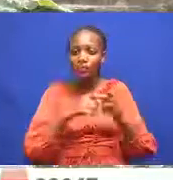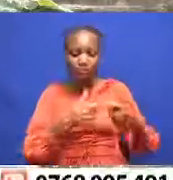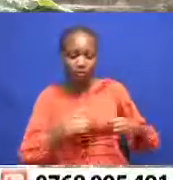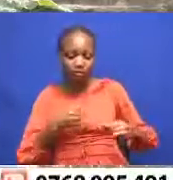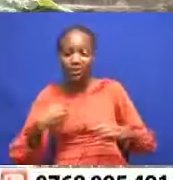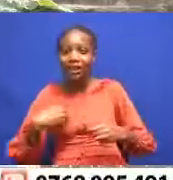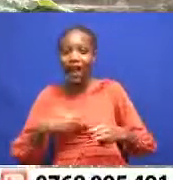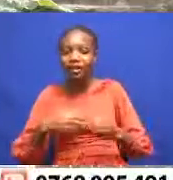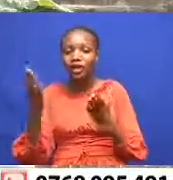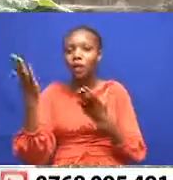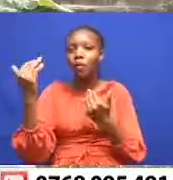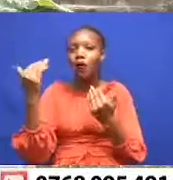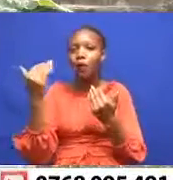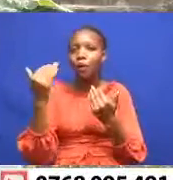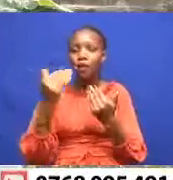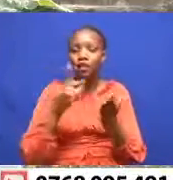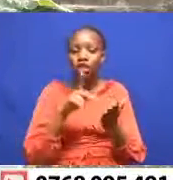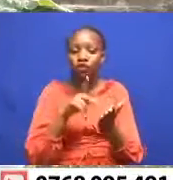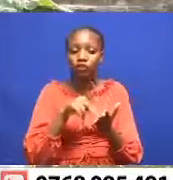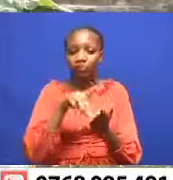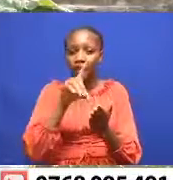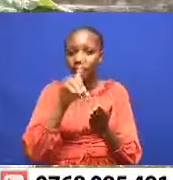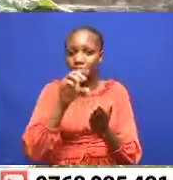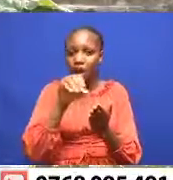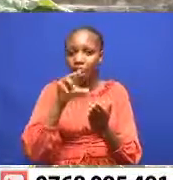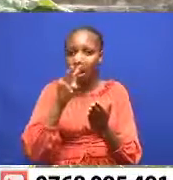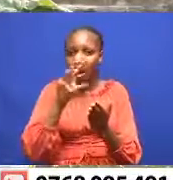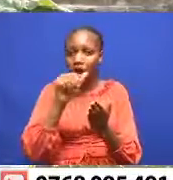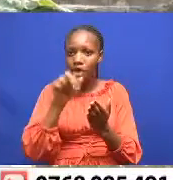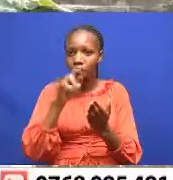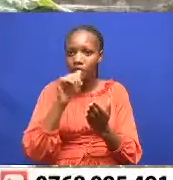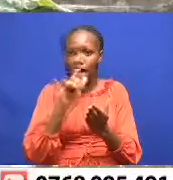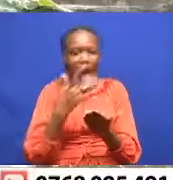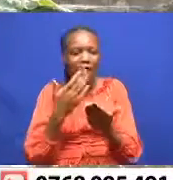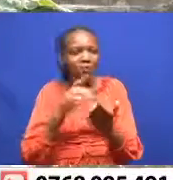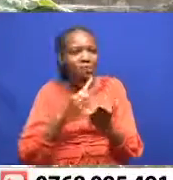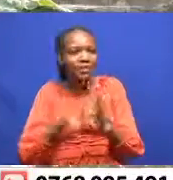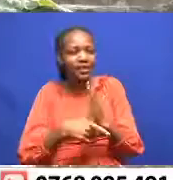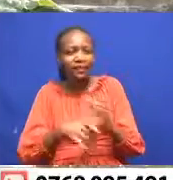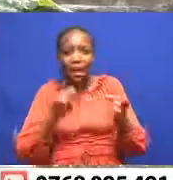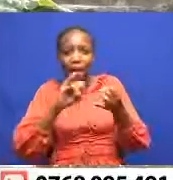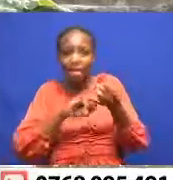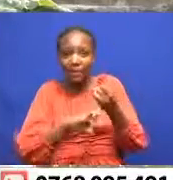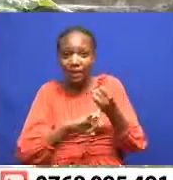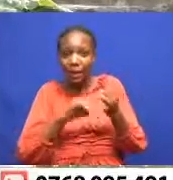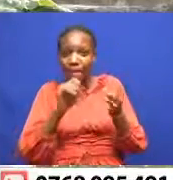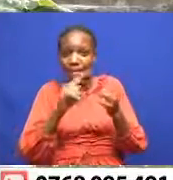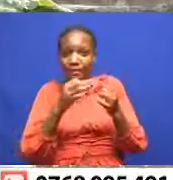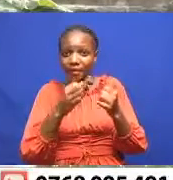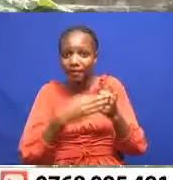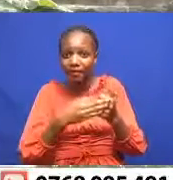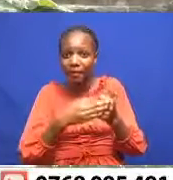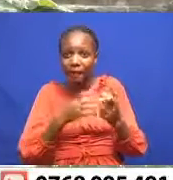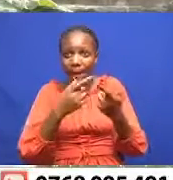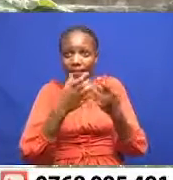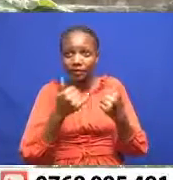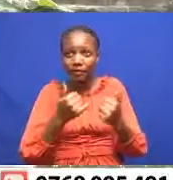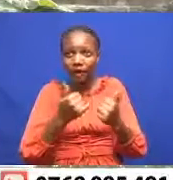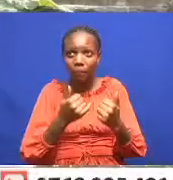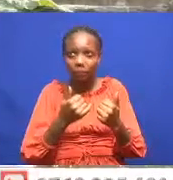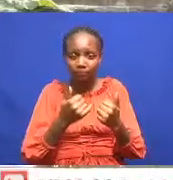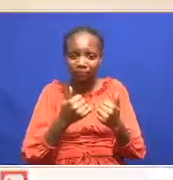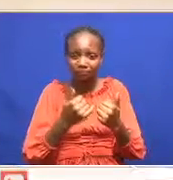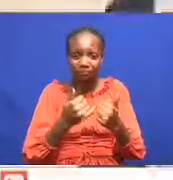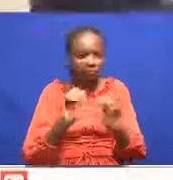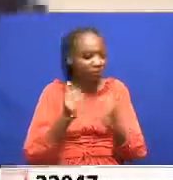dowry negotiations at this time and probably tie the knot sometimes in August. Whether that is said to happen, your guess is as good